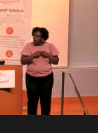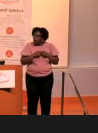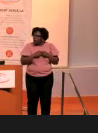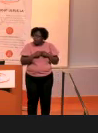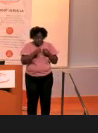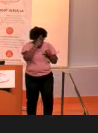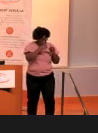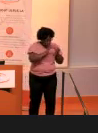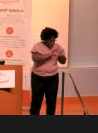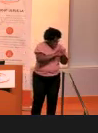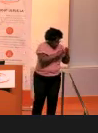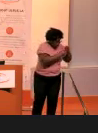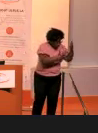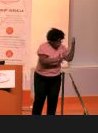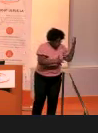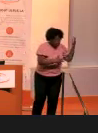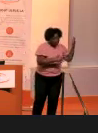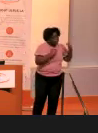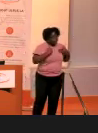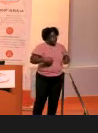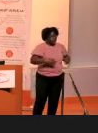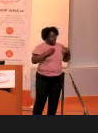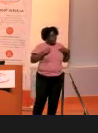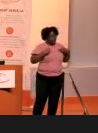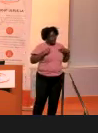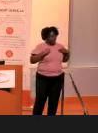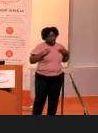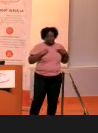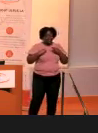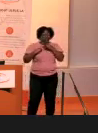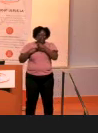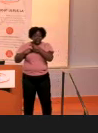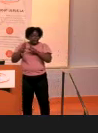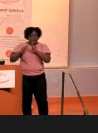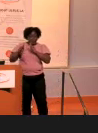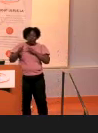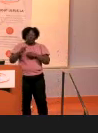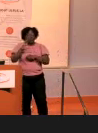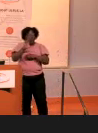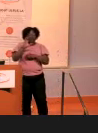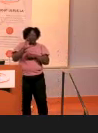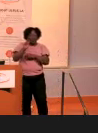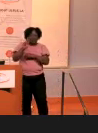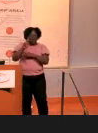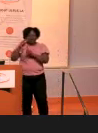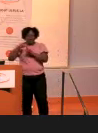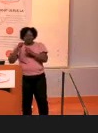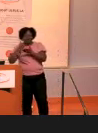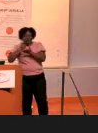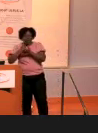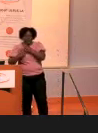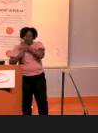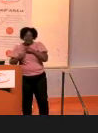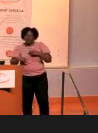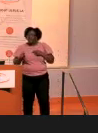the medications that I had described earlier. And this is their lupus disease activity score called